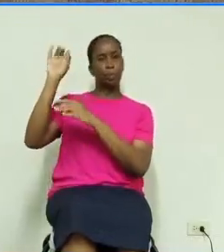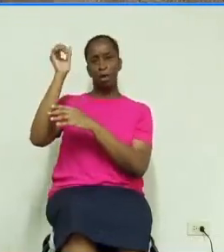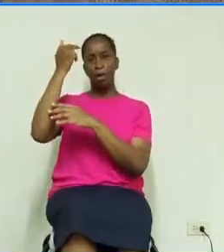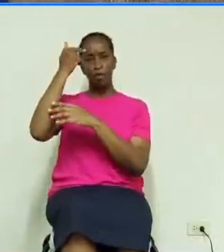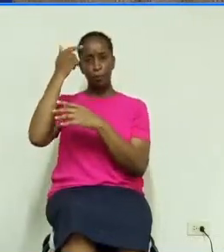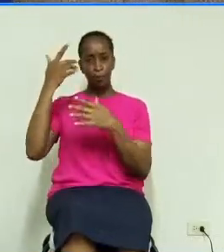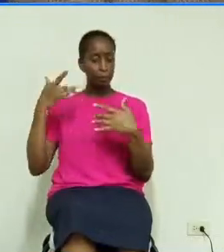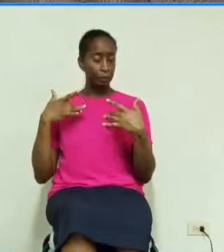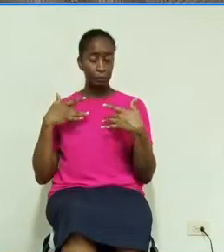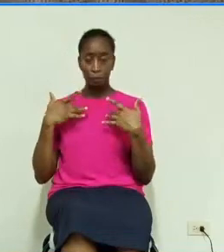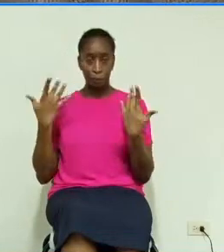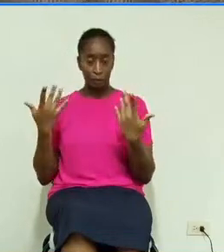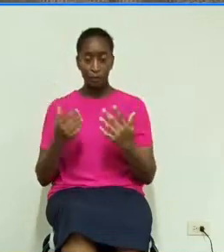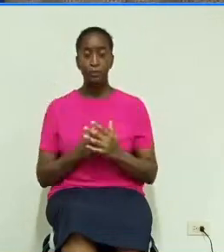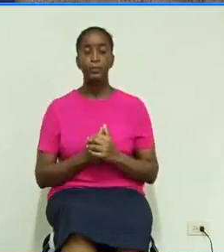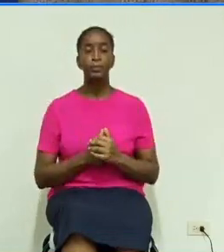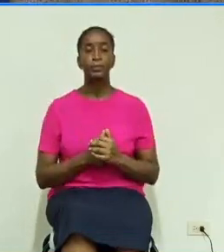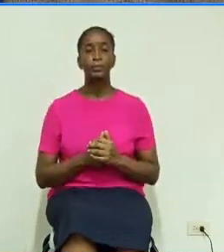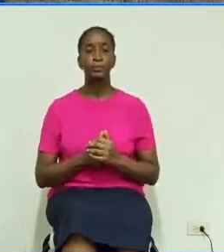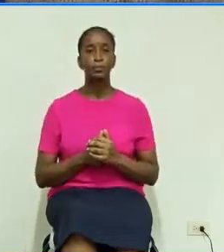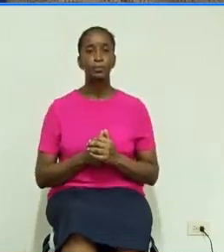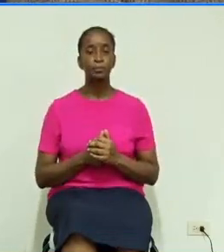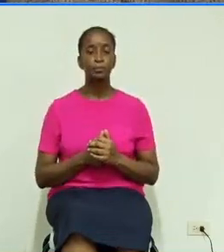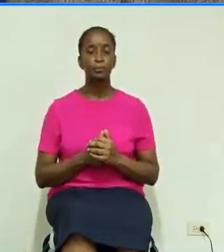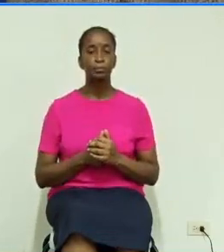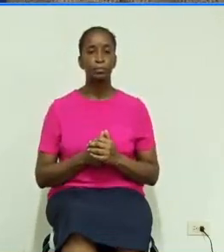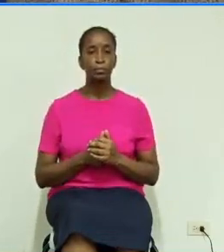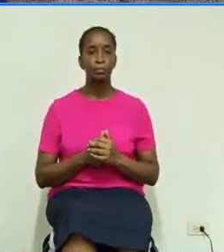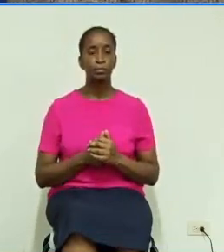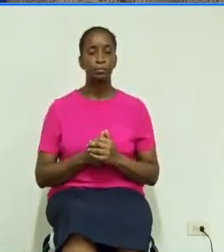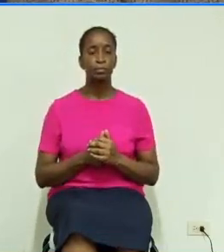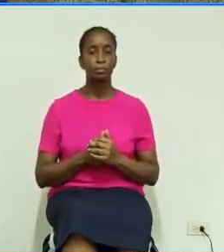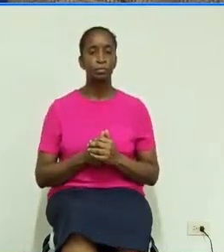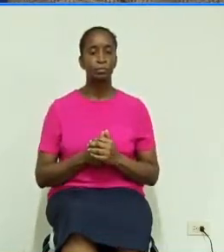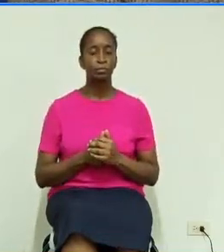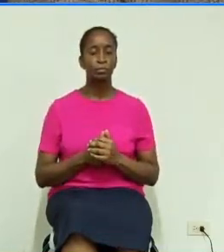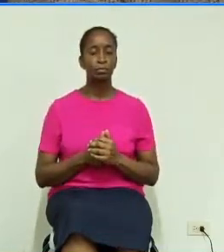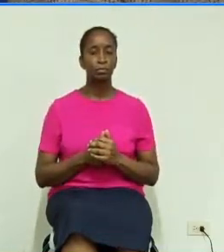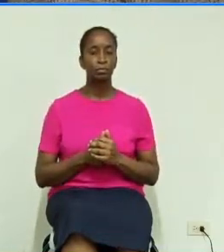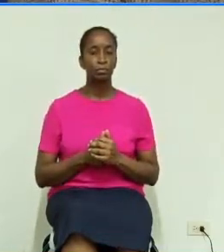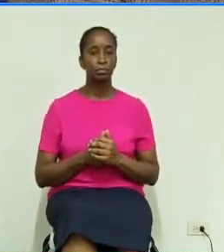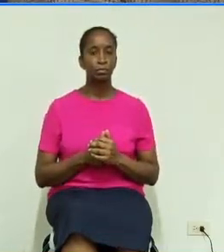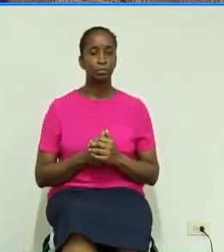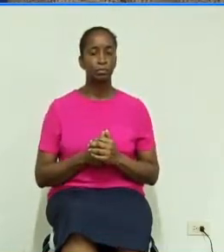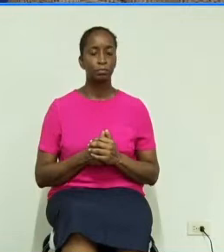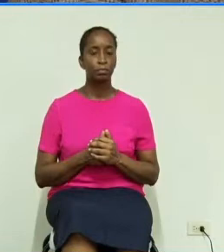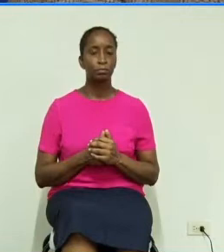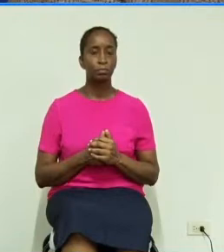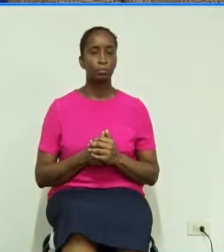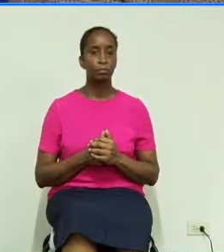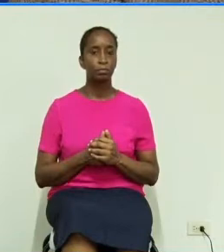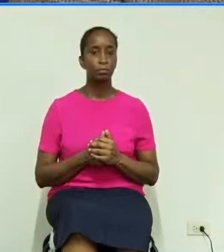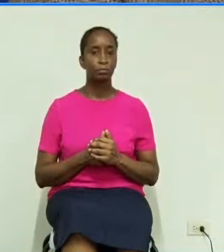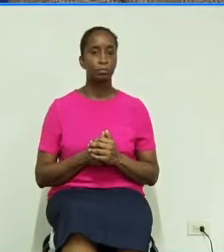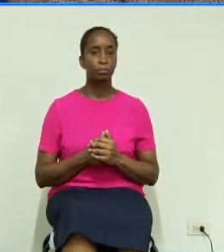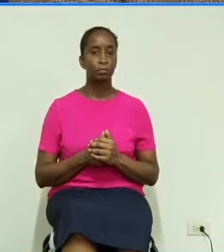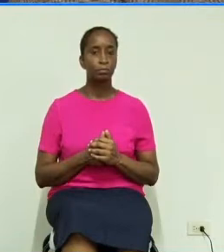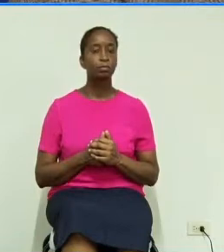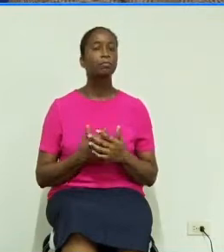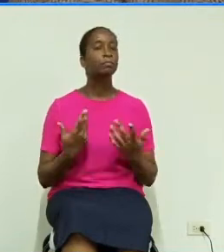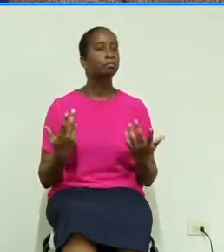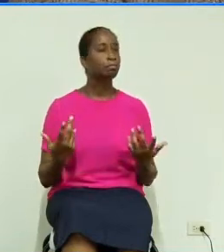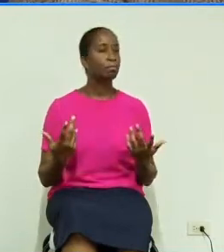And remember, I mentioned earlier that we must determine what the mischief